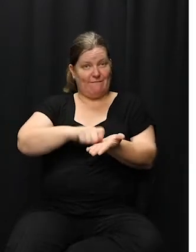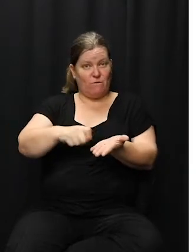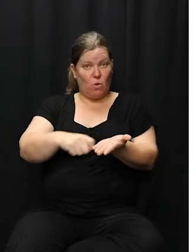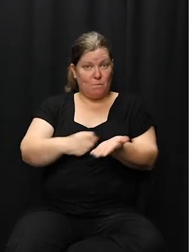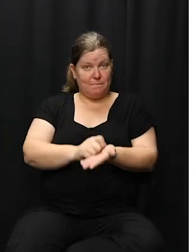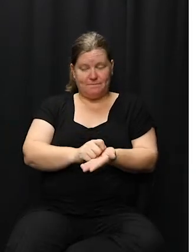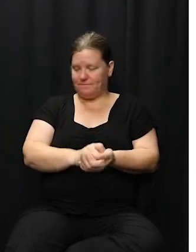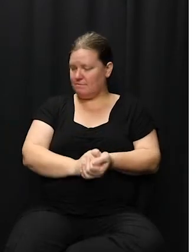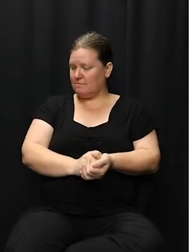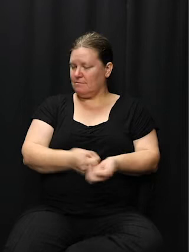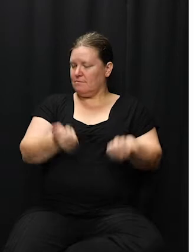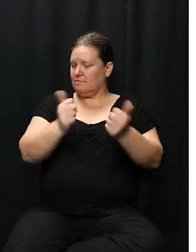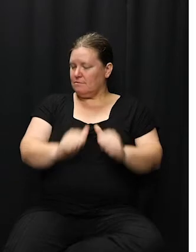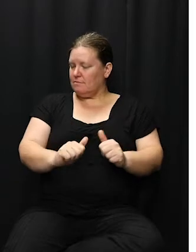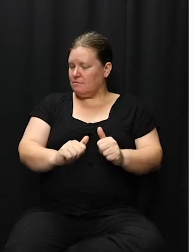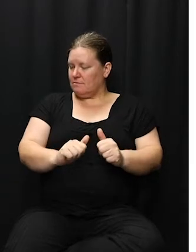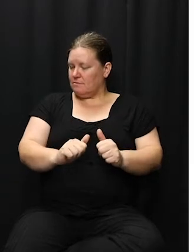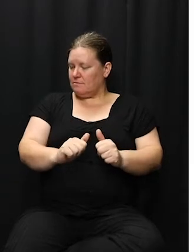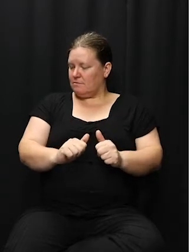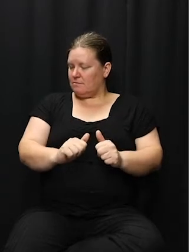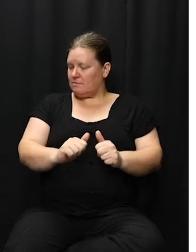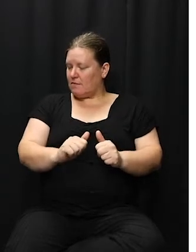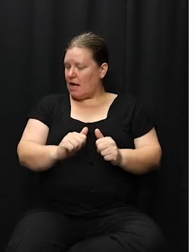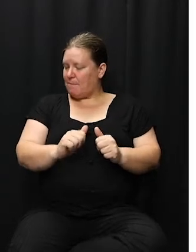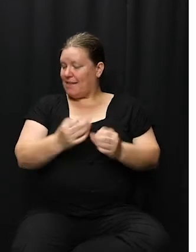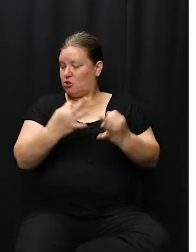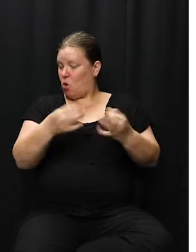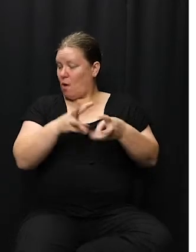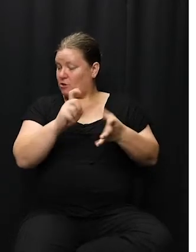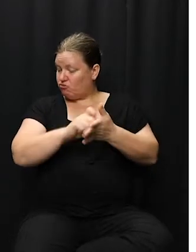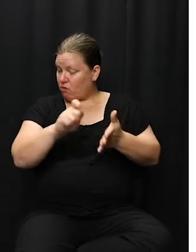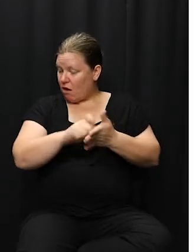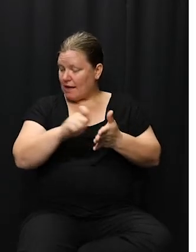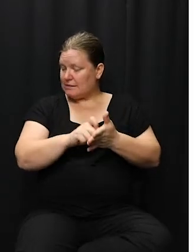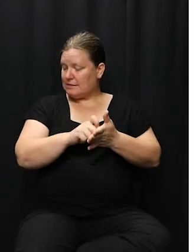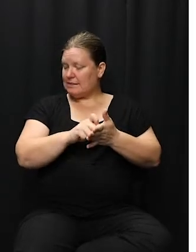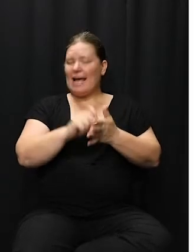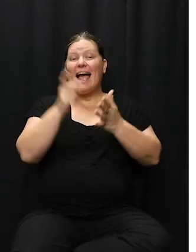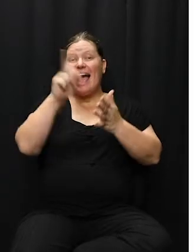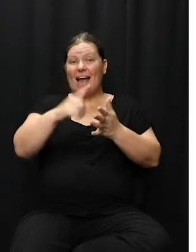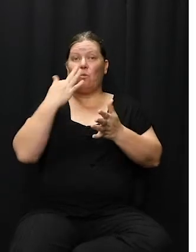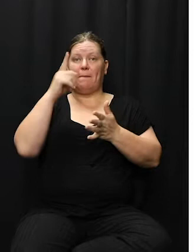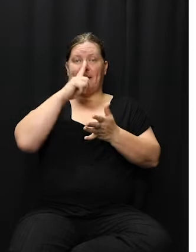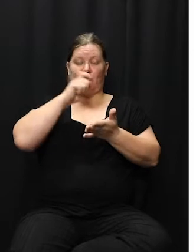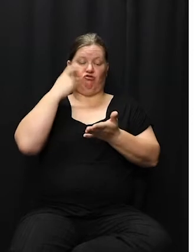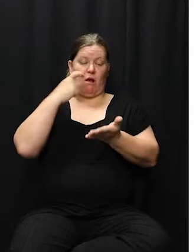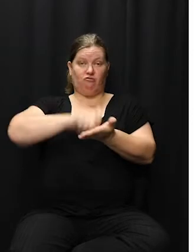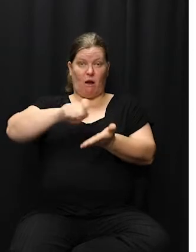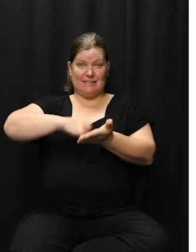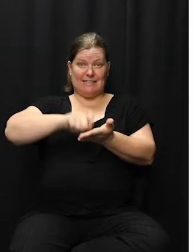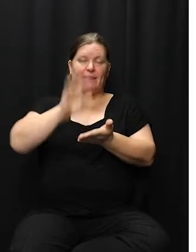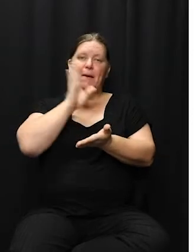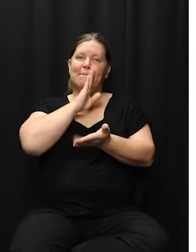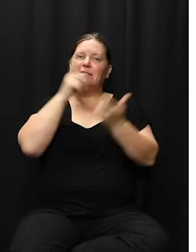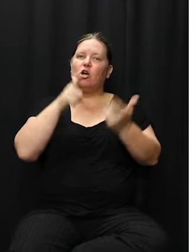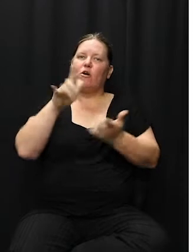actual responses of a child? And when people write the responses, you know, there's a lot of information